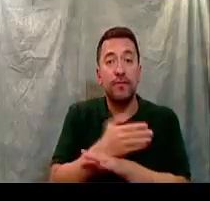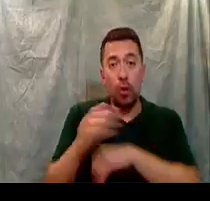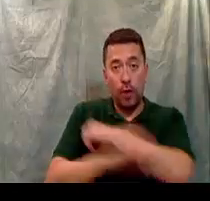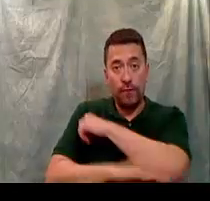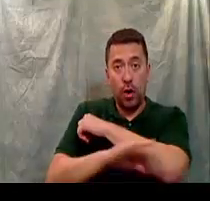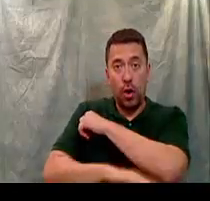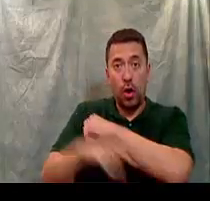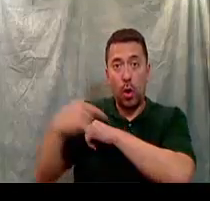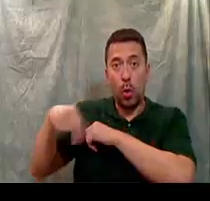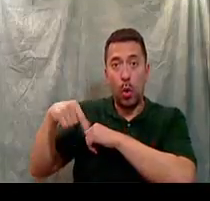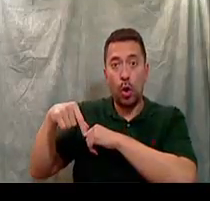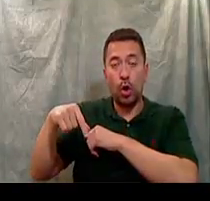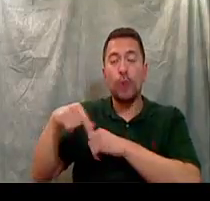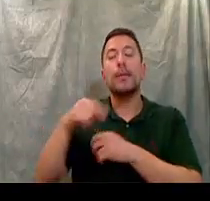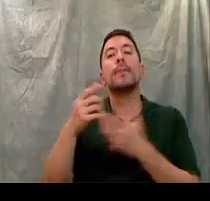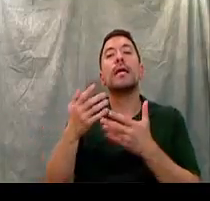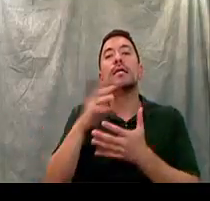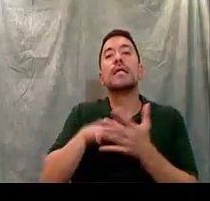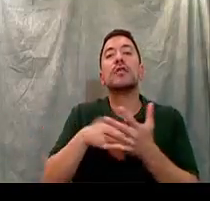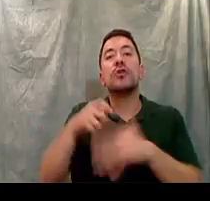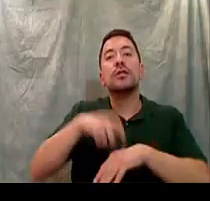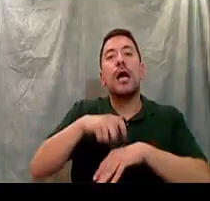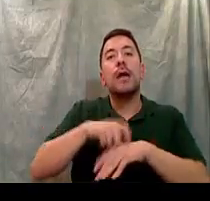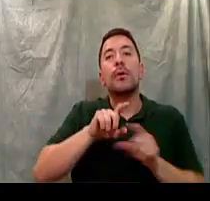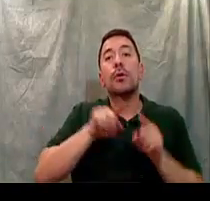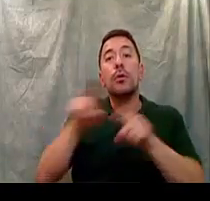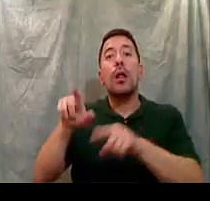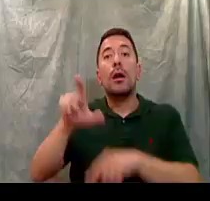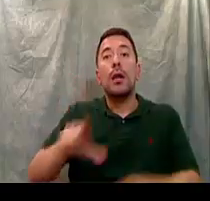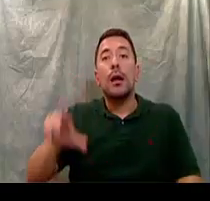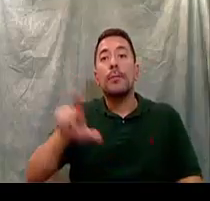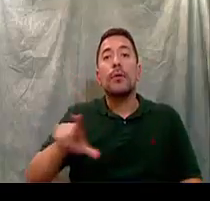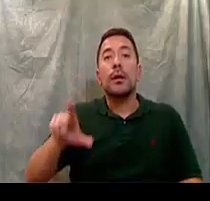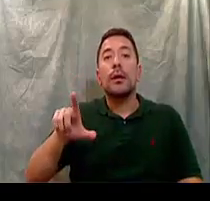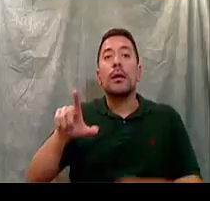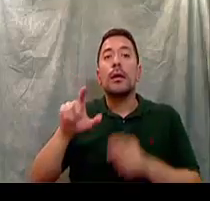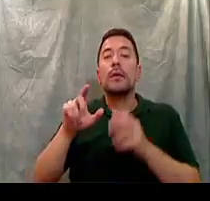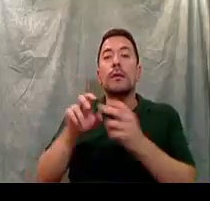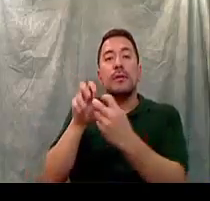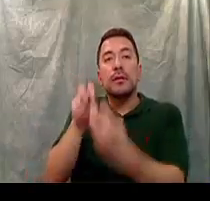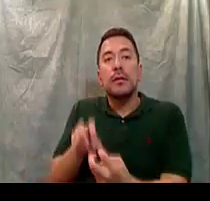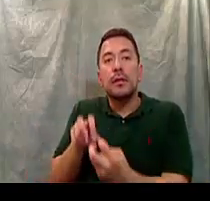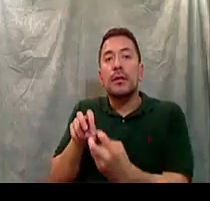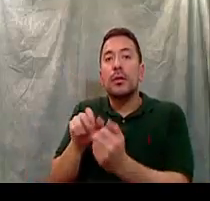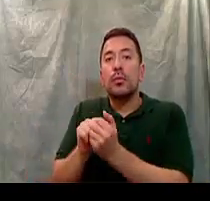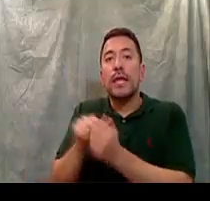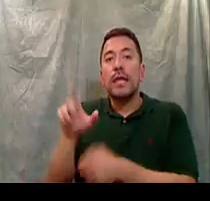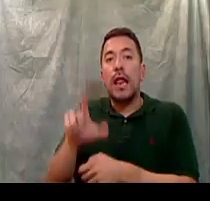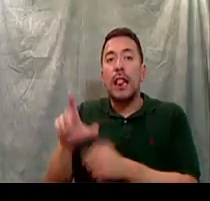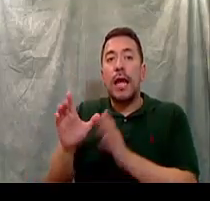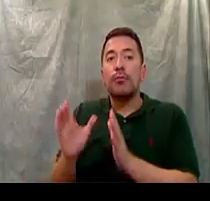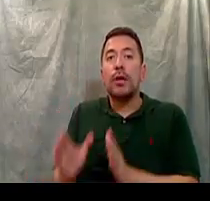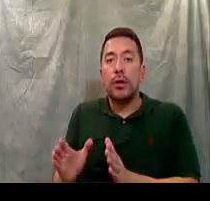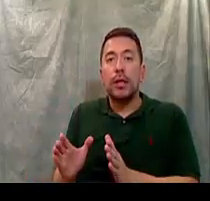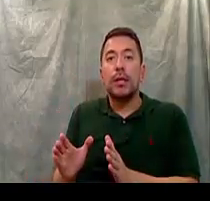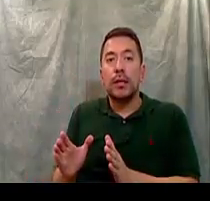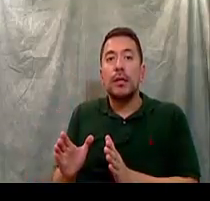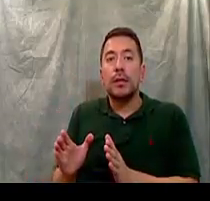quarter, if you can schedule some time to go to the library and schedule some time with a librarian at the